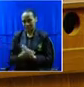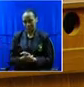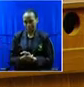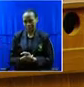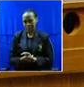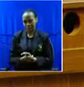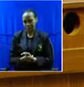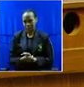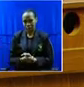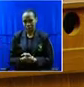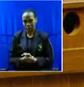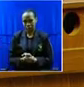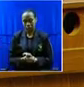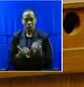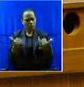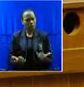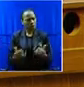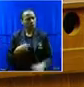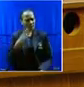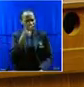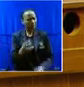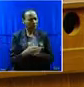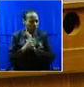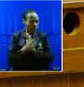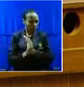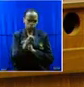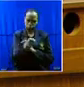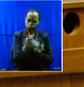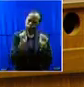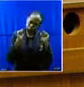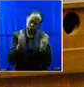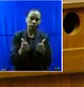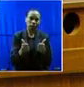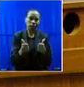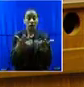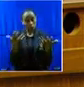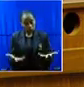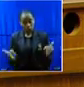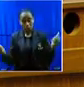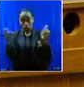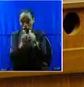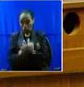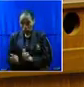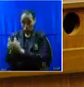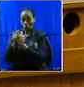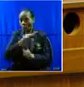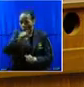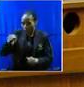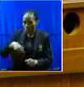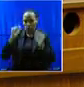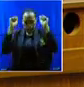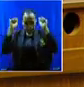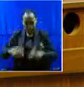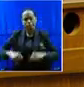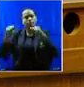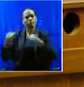It is to realize this huge potential that the social partners have agreed to prioritize a